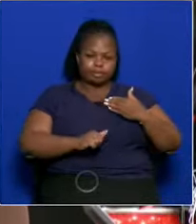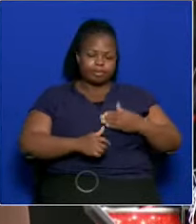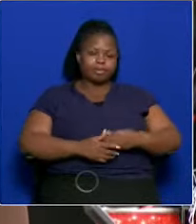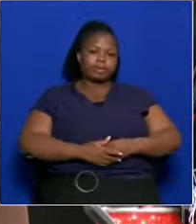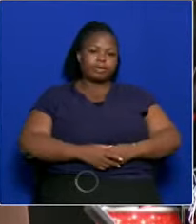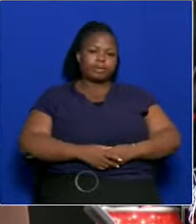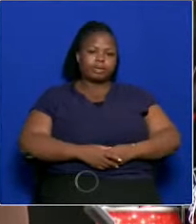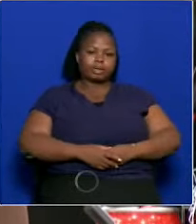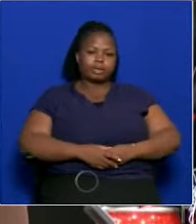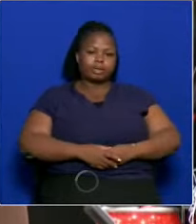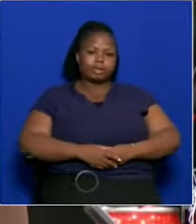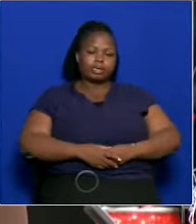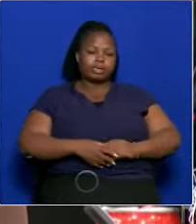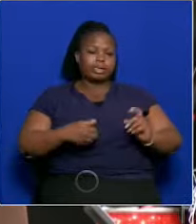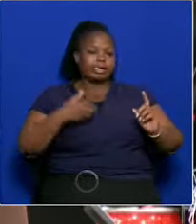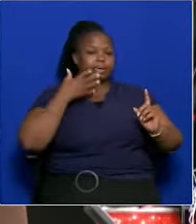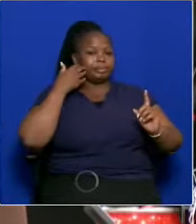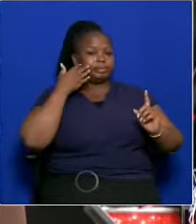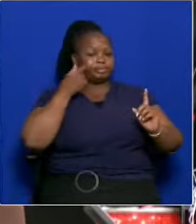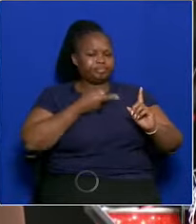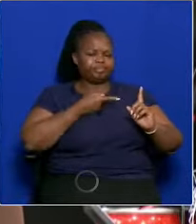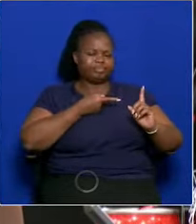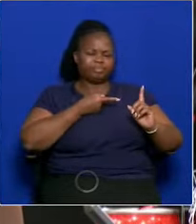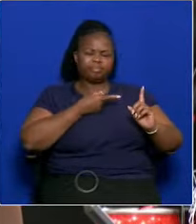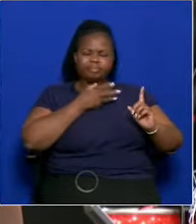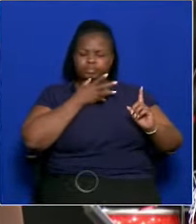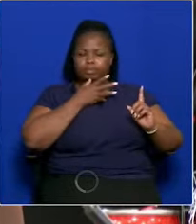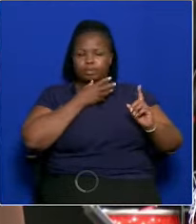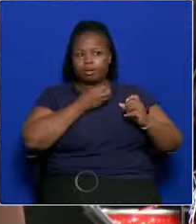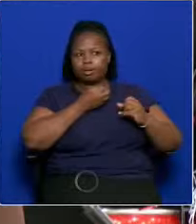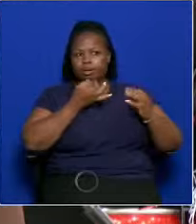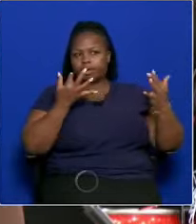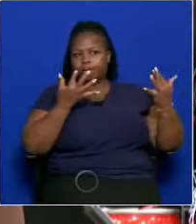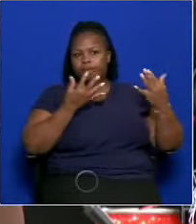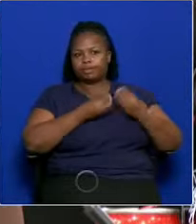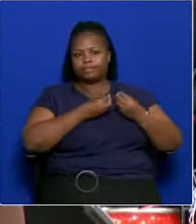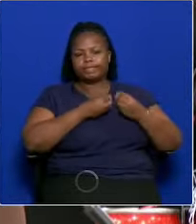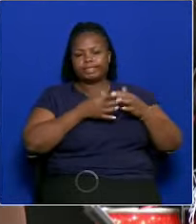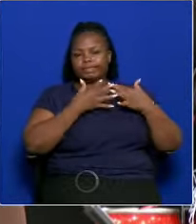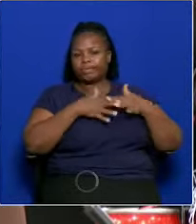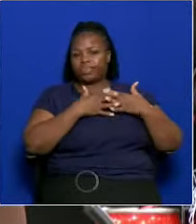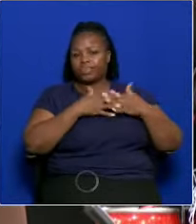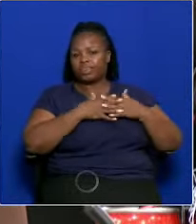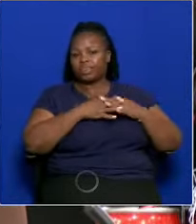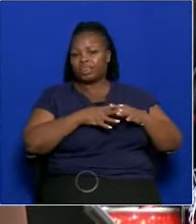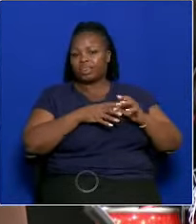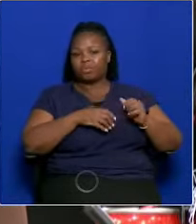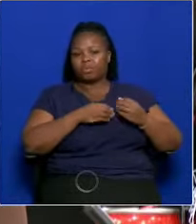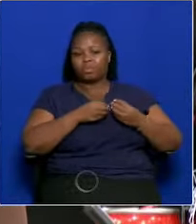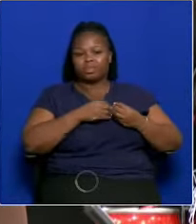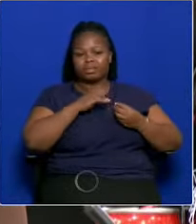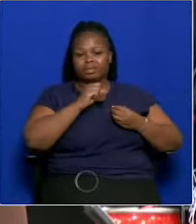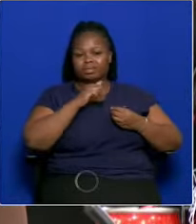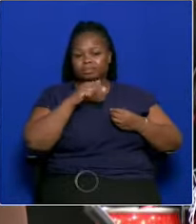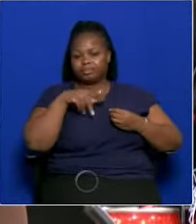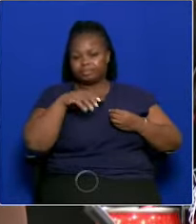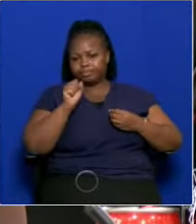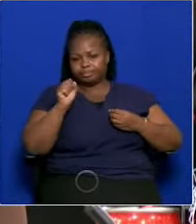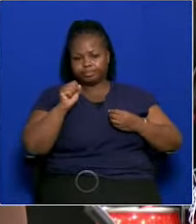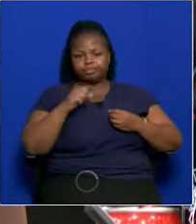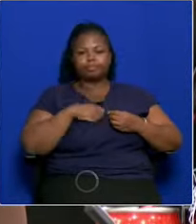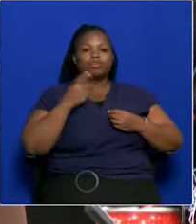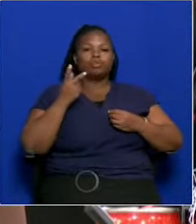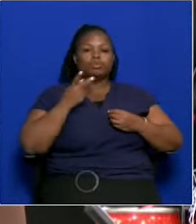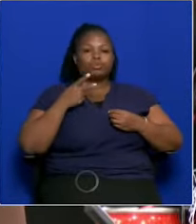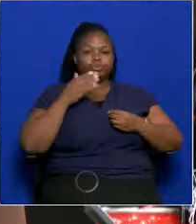Mr. Matlala had a lot going on in relation to him and the SAPS. And we know from your evidence